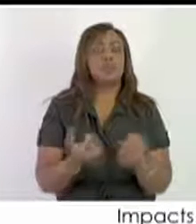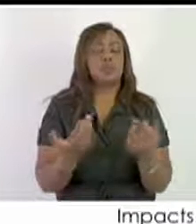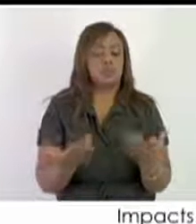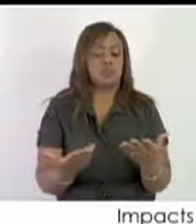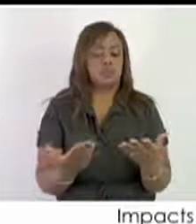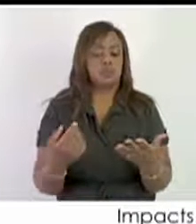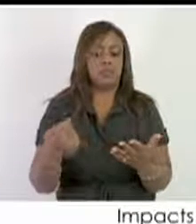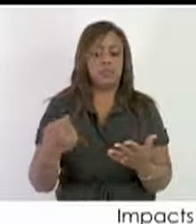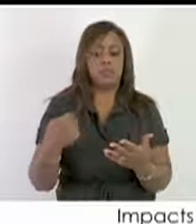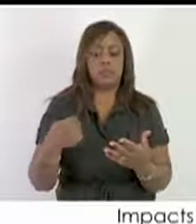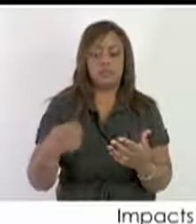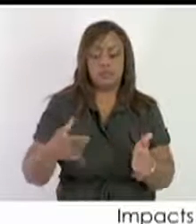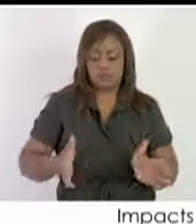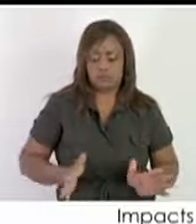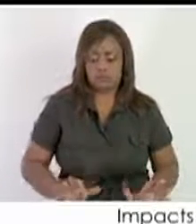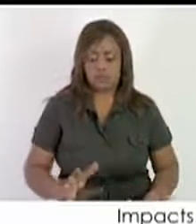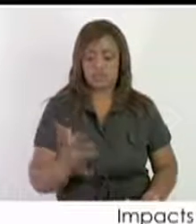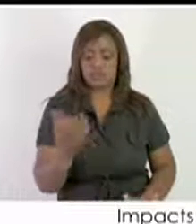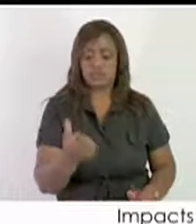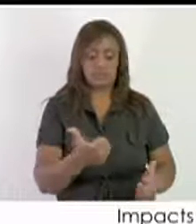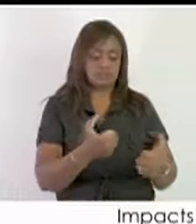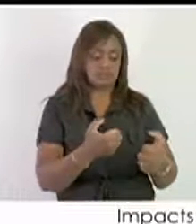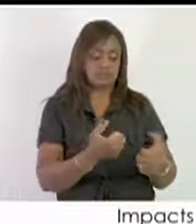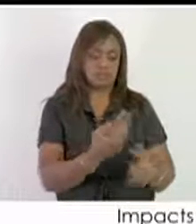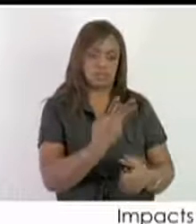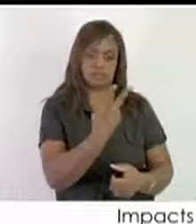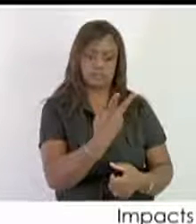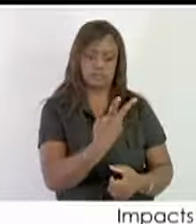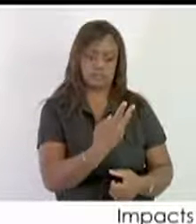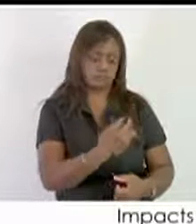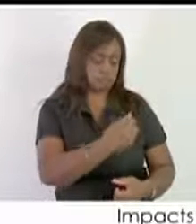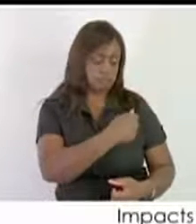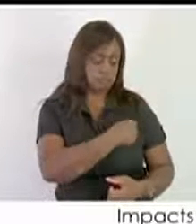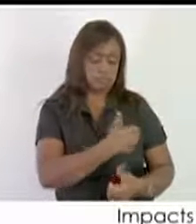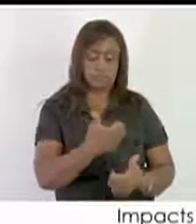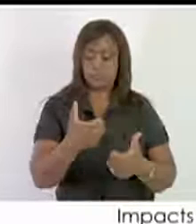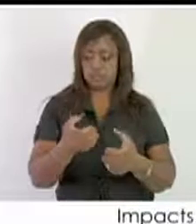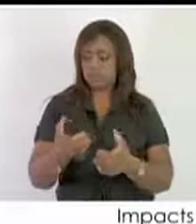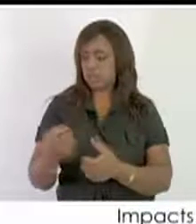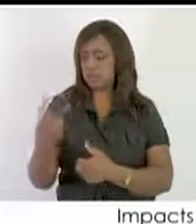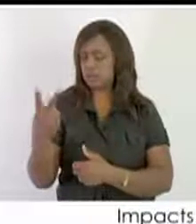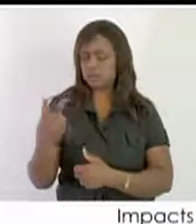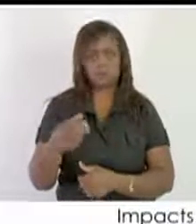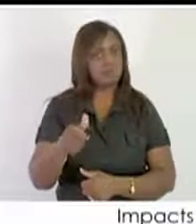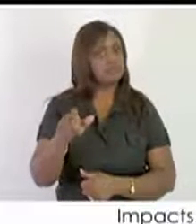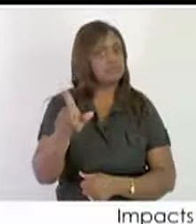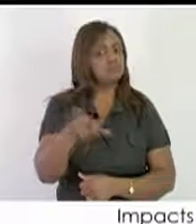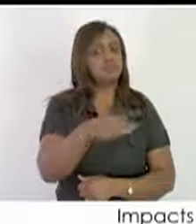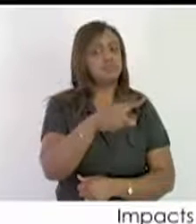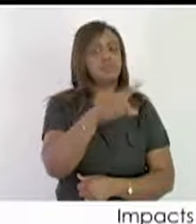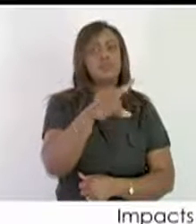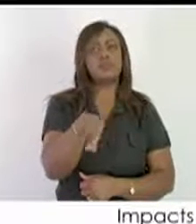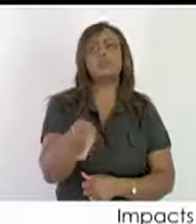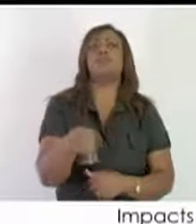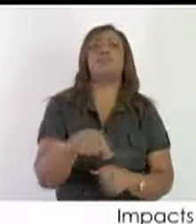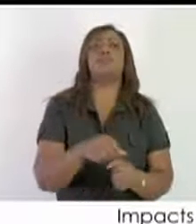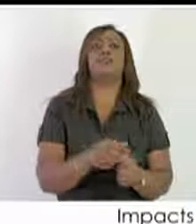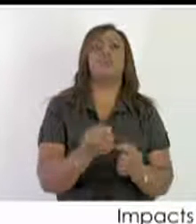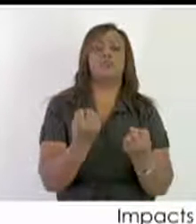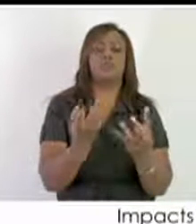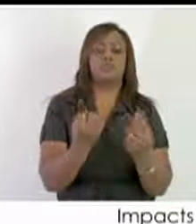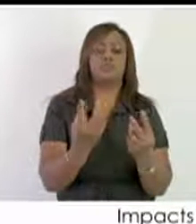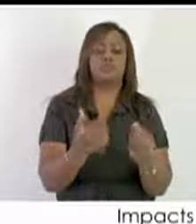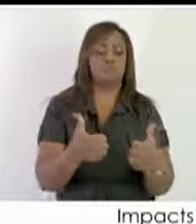girl, you have maybe two boyfriends, for instance, and you are having sexual intercourse with all of them. Those are multiple